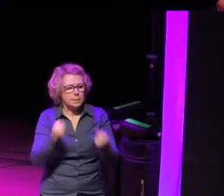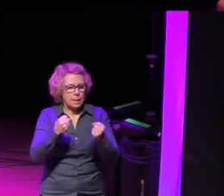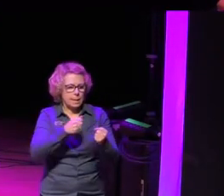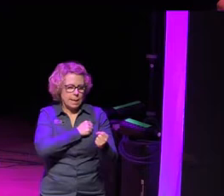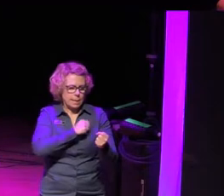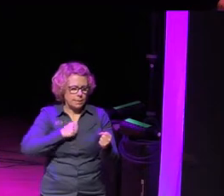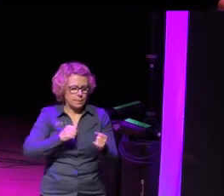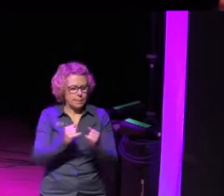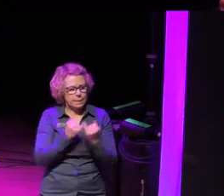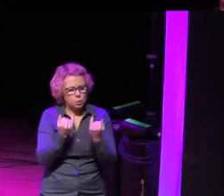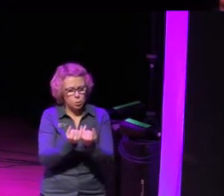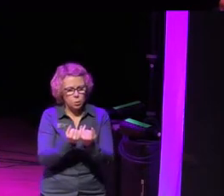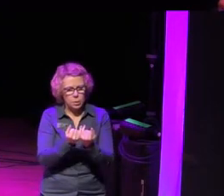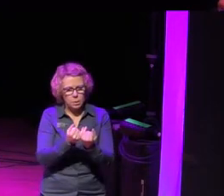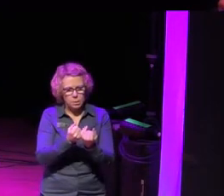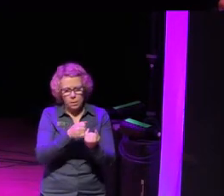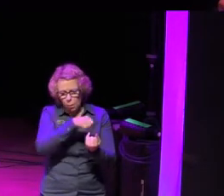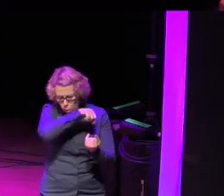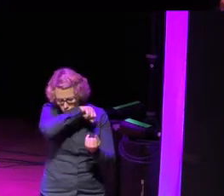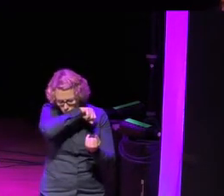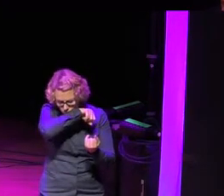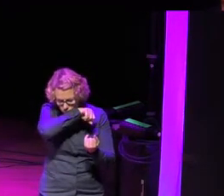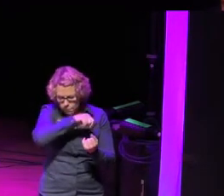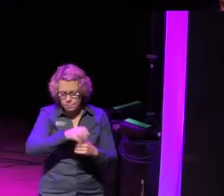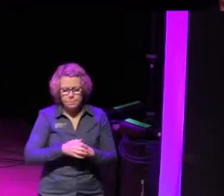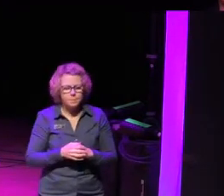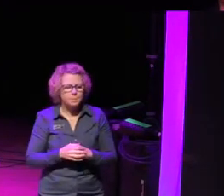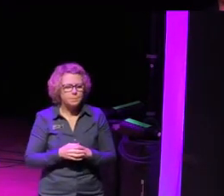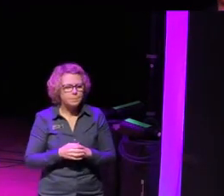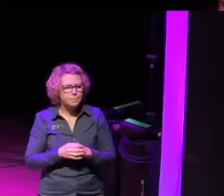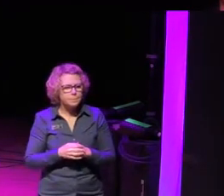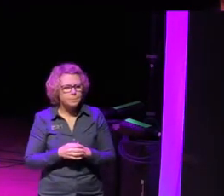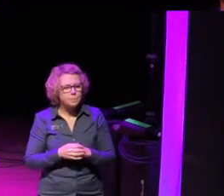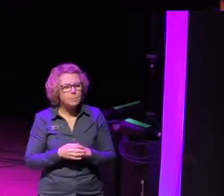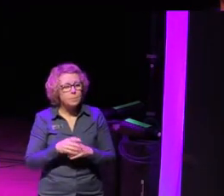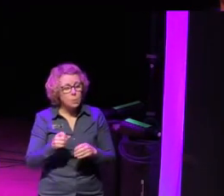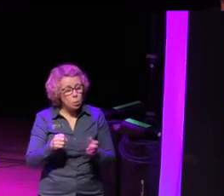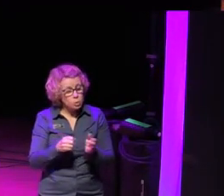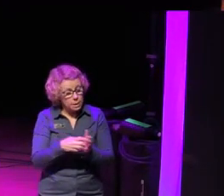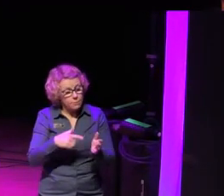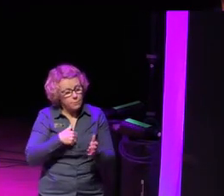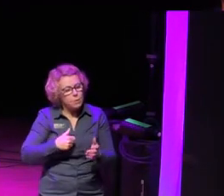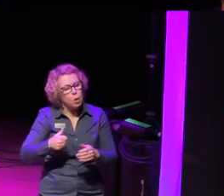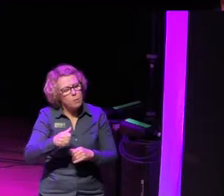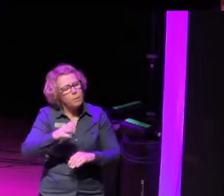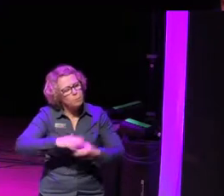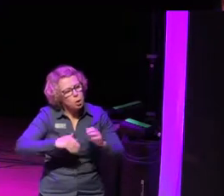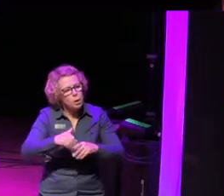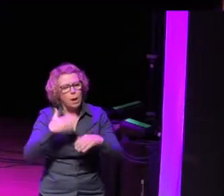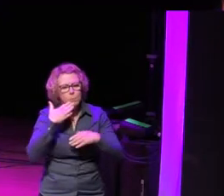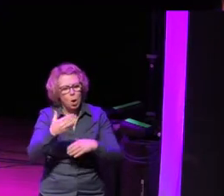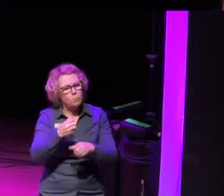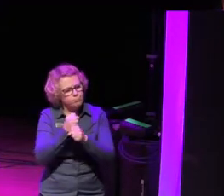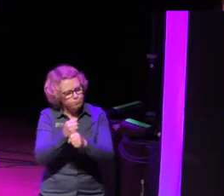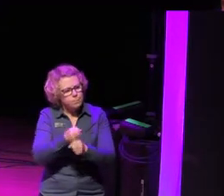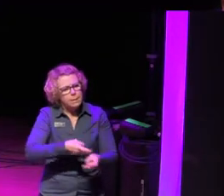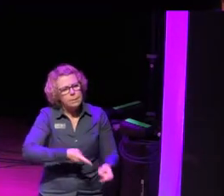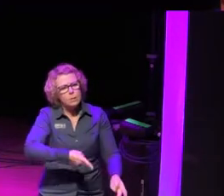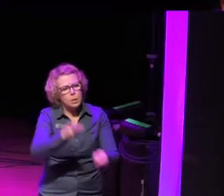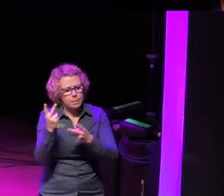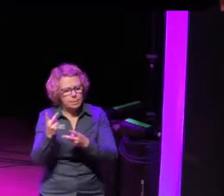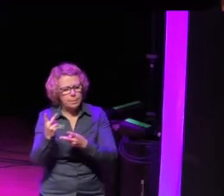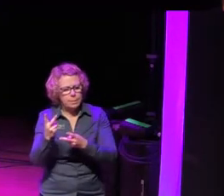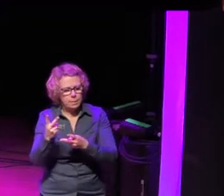strong institutions. And therefore, we have to build democracy. And SILC is a foundation that